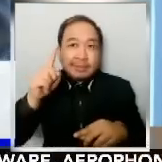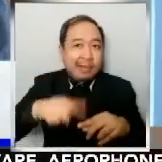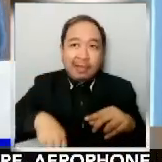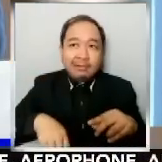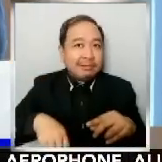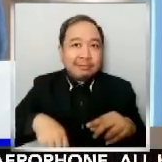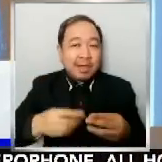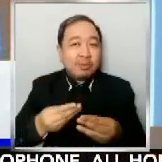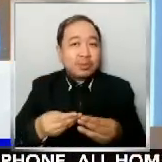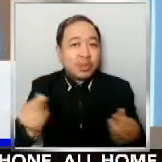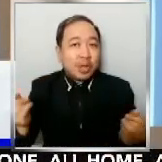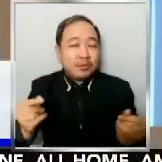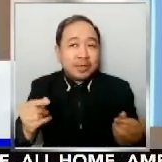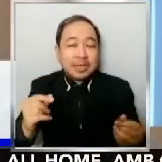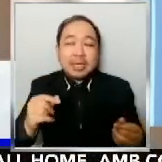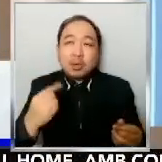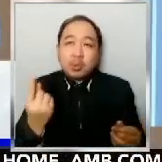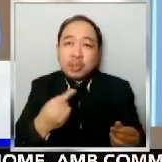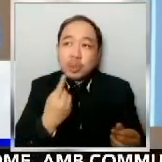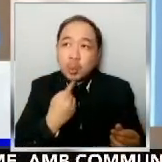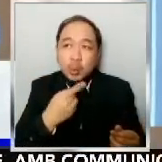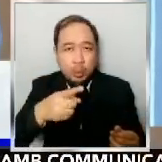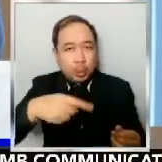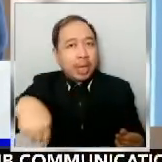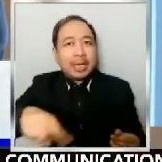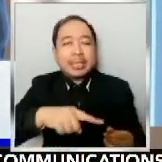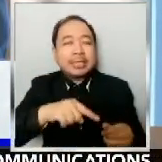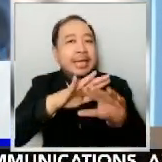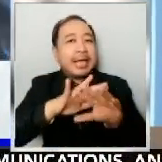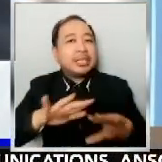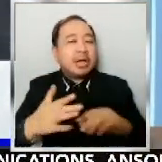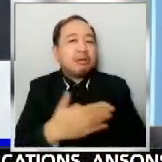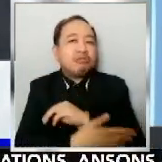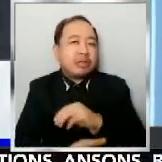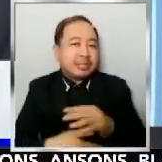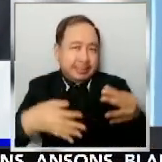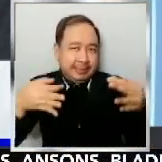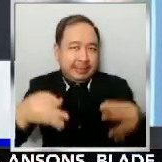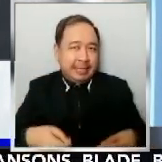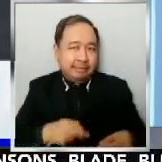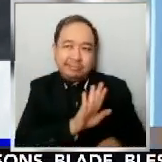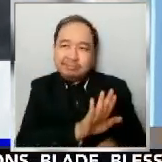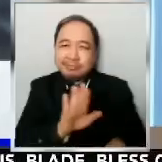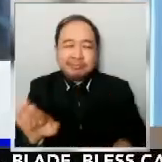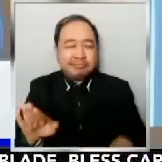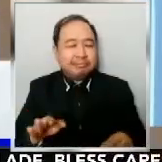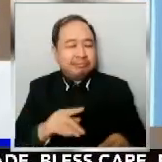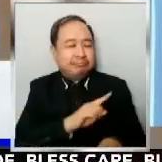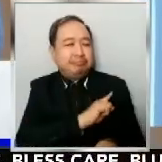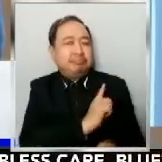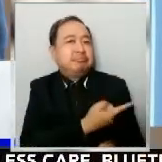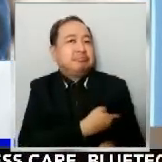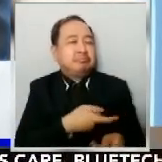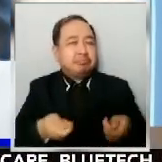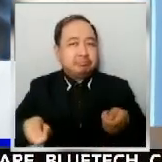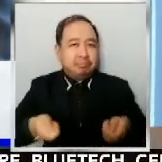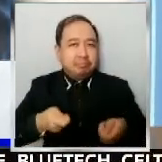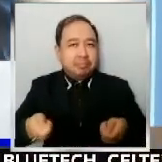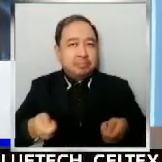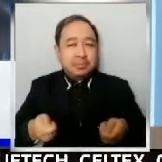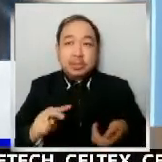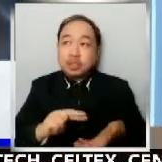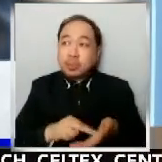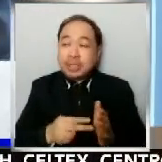anyone but the countries of the Asia-Pacific. And that removes us immediately from that